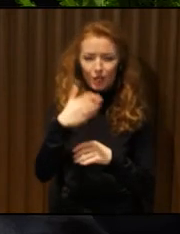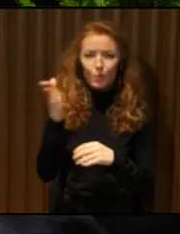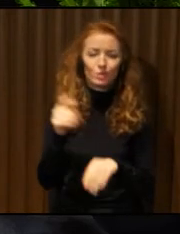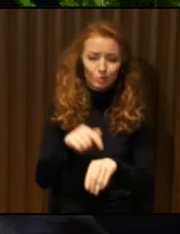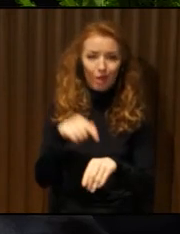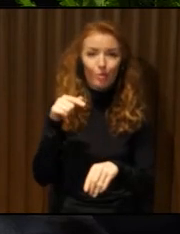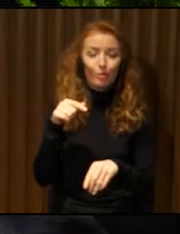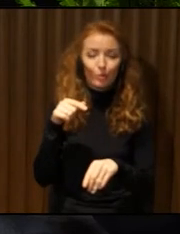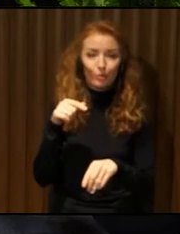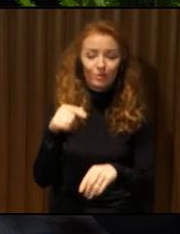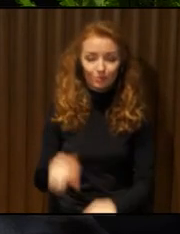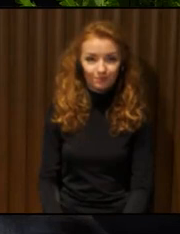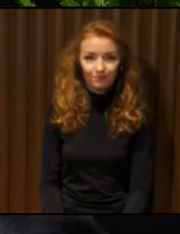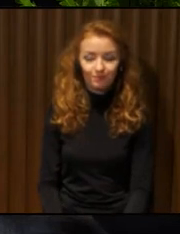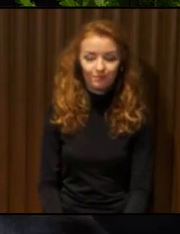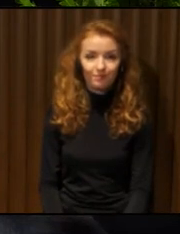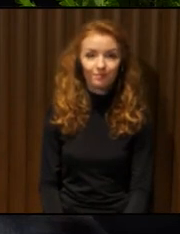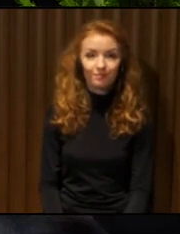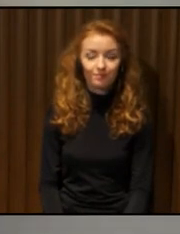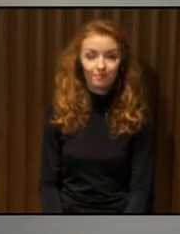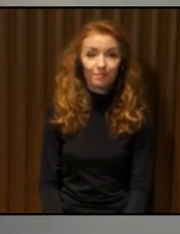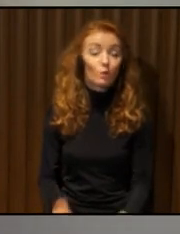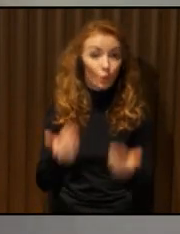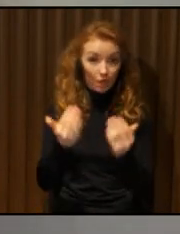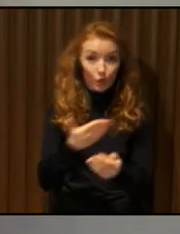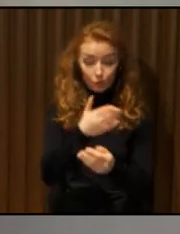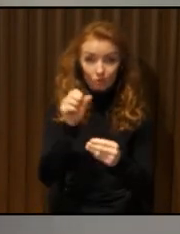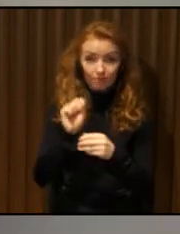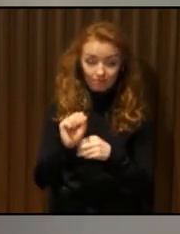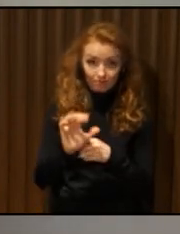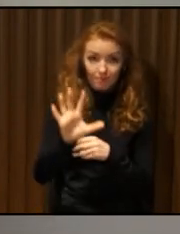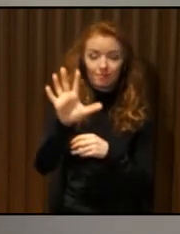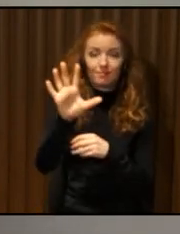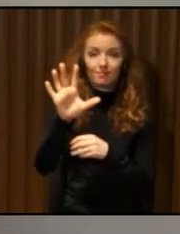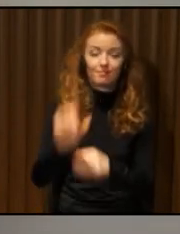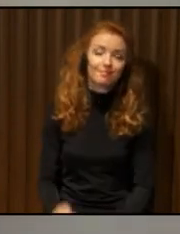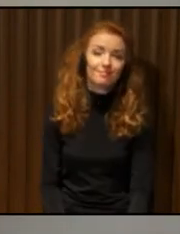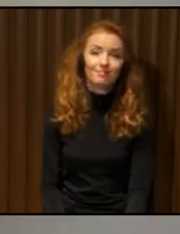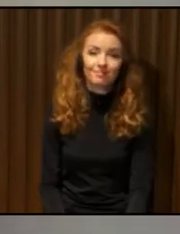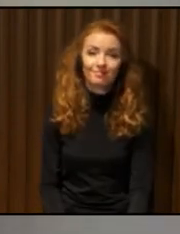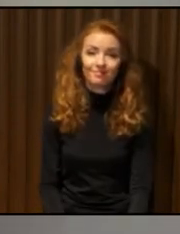please, you are sharing a screen, huh? Yes. 1 second, I'm sure now.